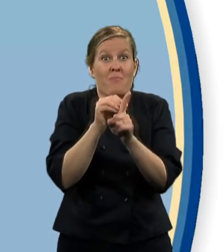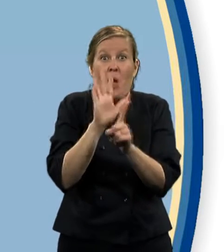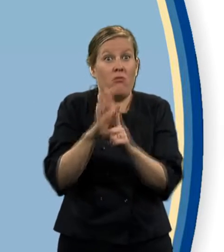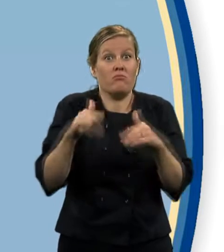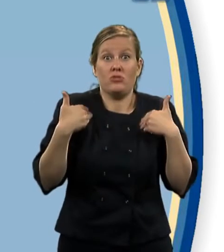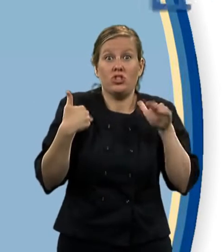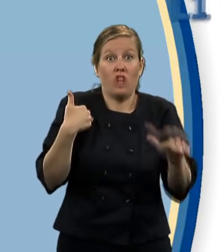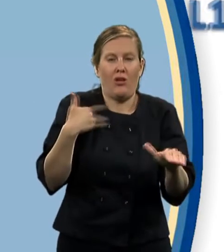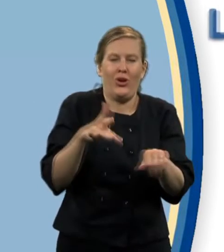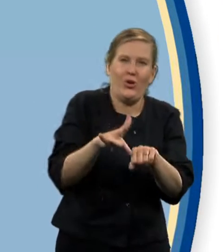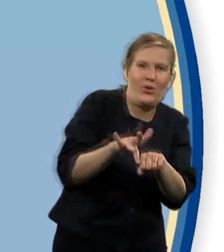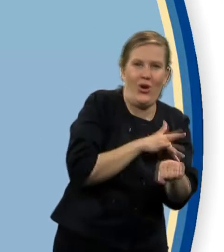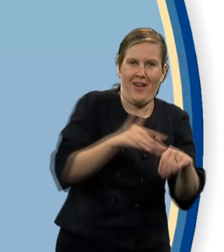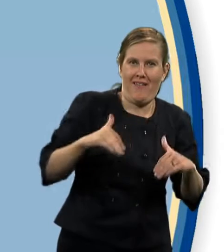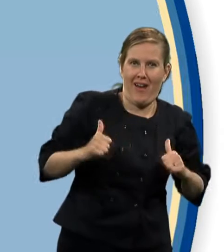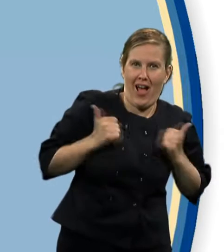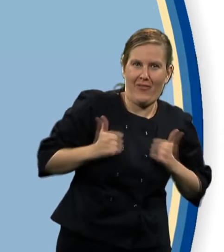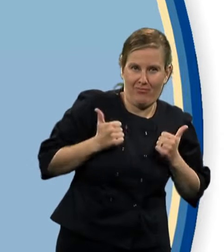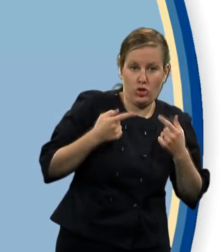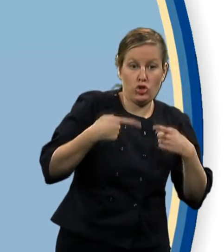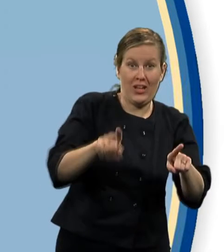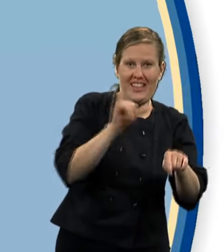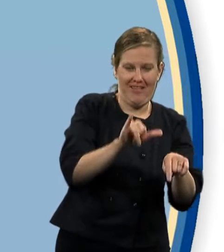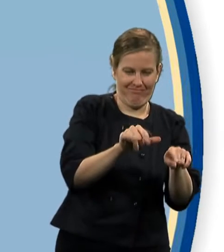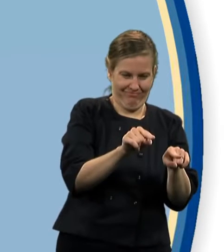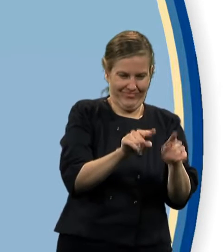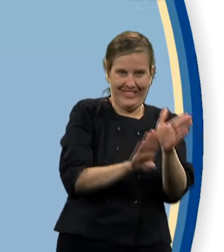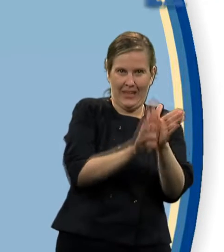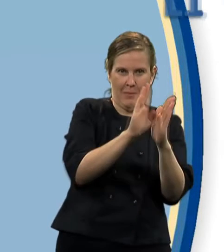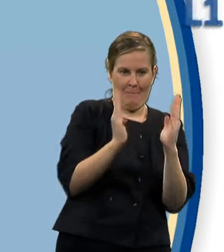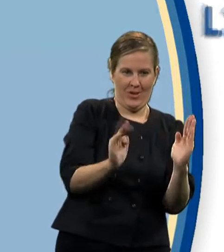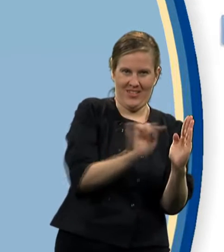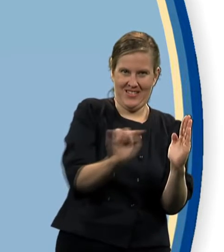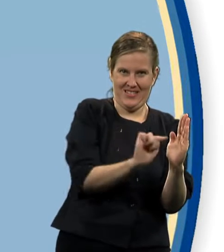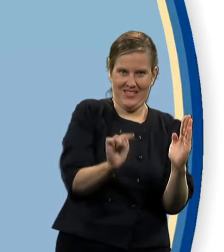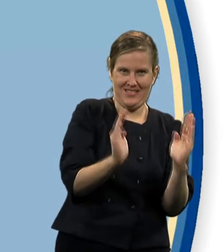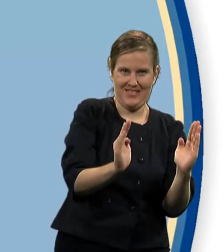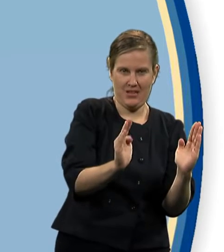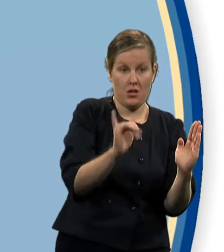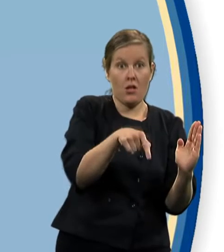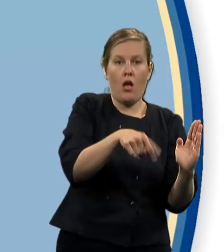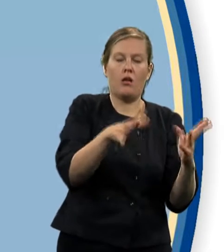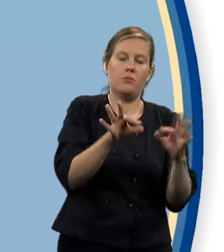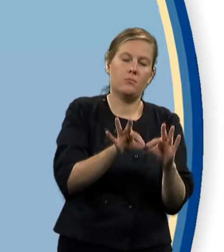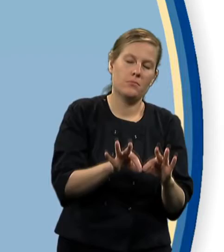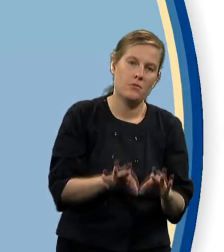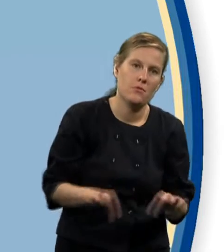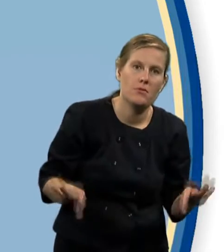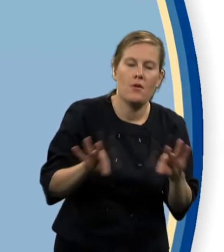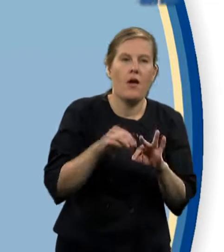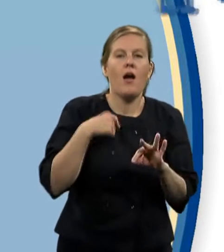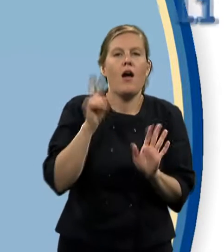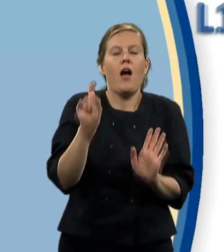it's contrary to the common beliefs. The data, the research shows us that languages most optimally have to